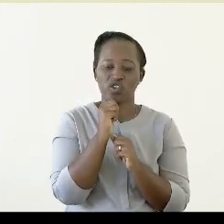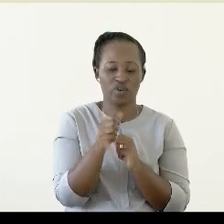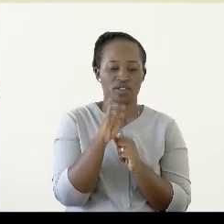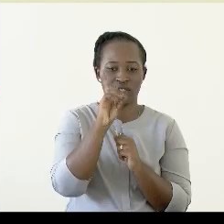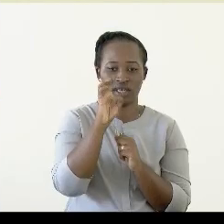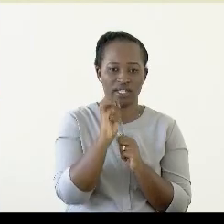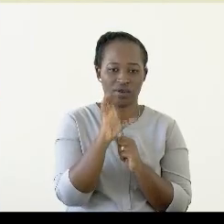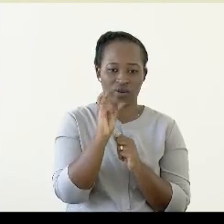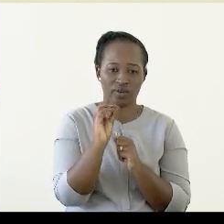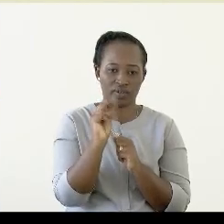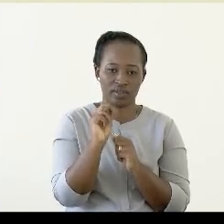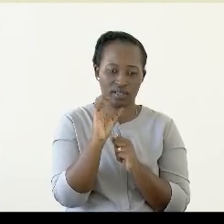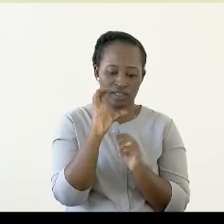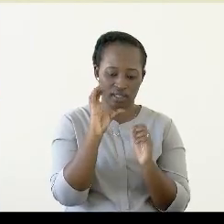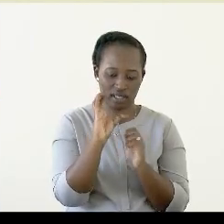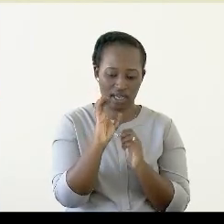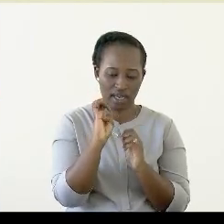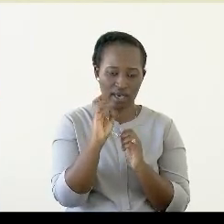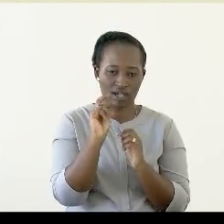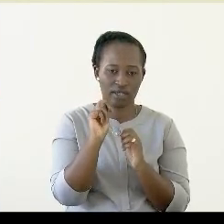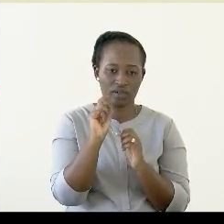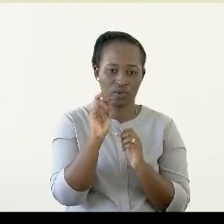concentration of solution.